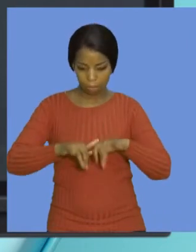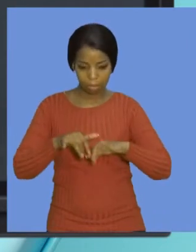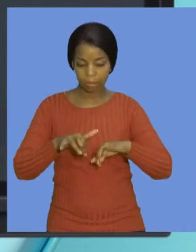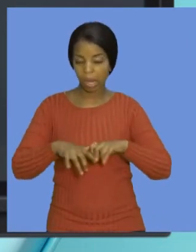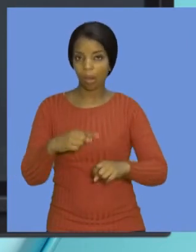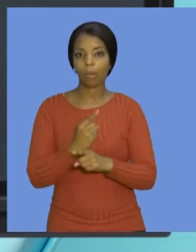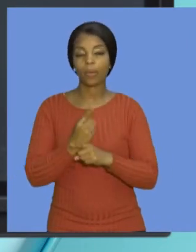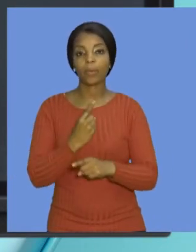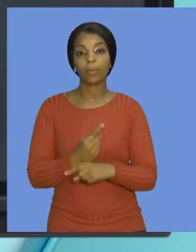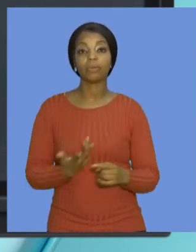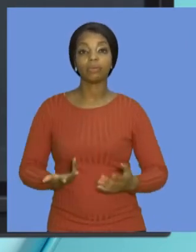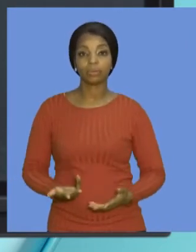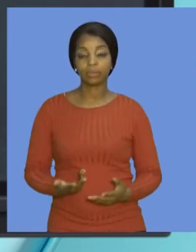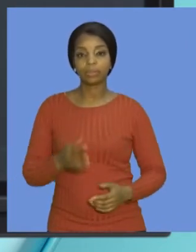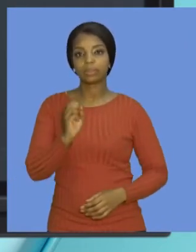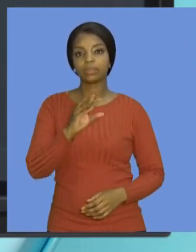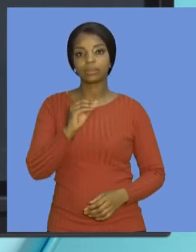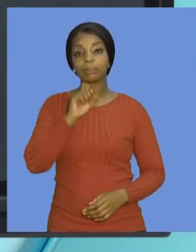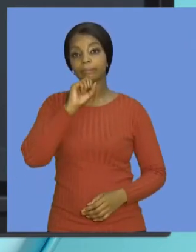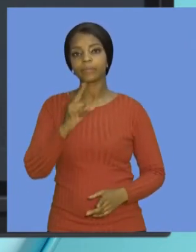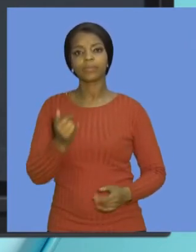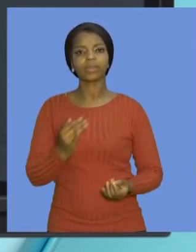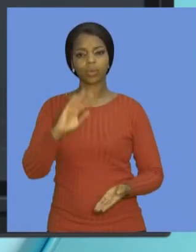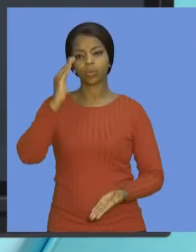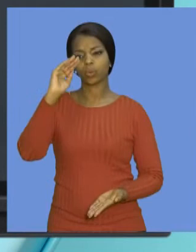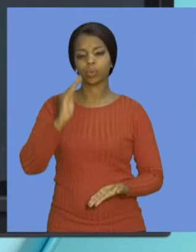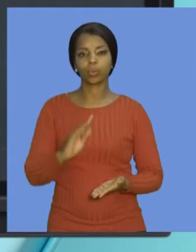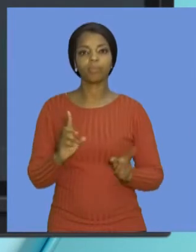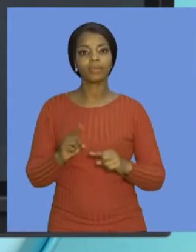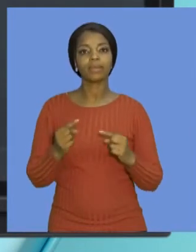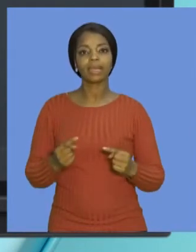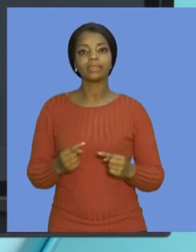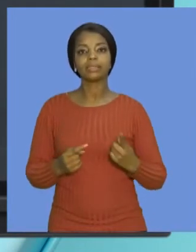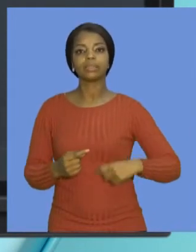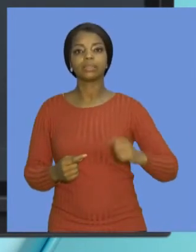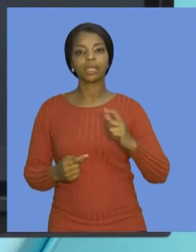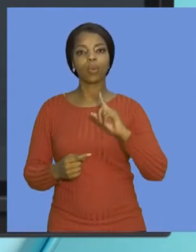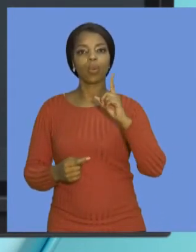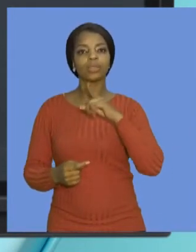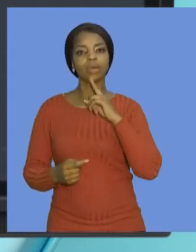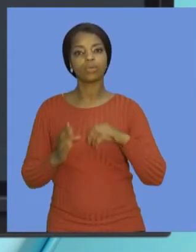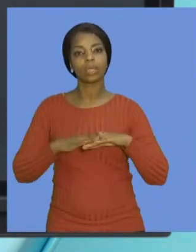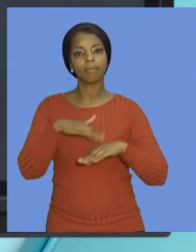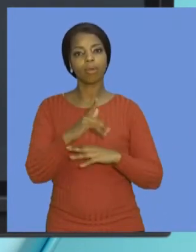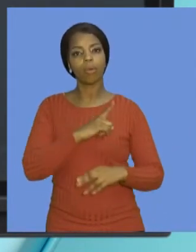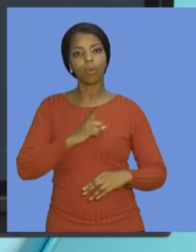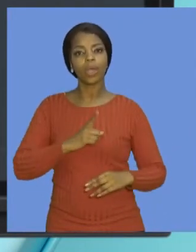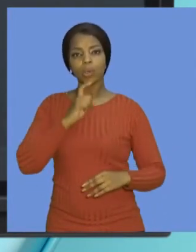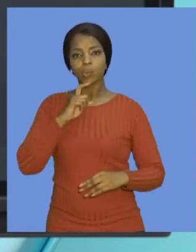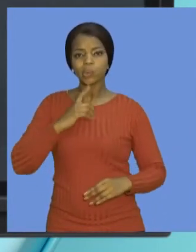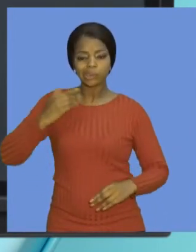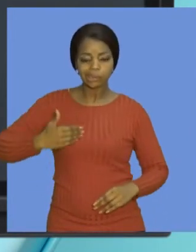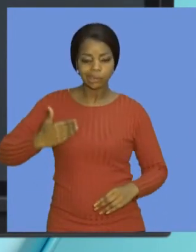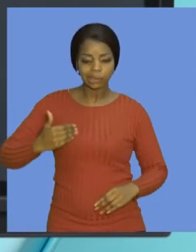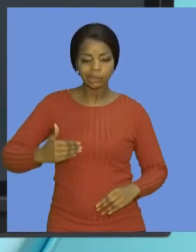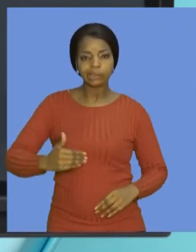it would have been really overworked. Hence, you can now sell it for only 8,000 rand and nothing more than